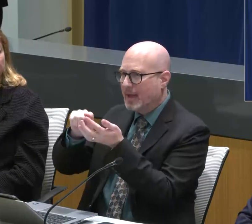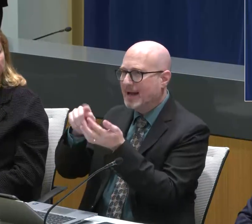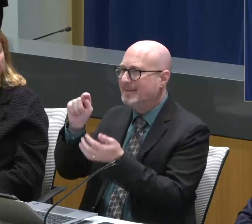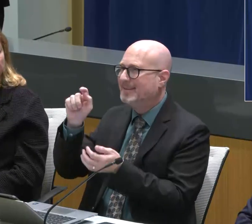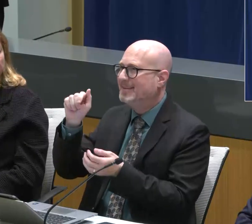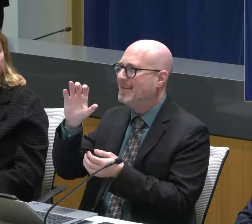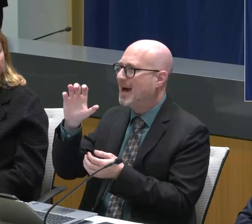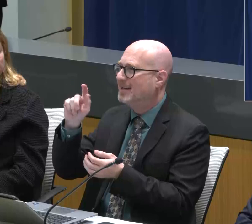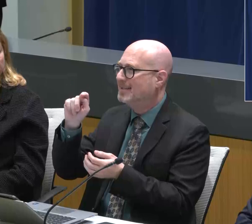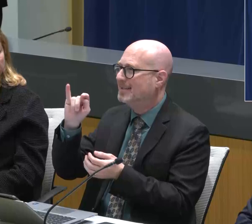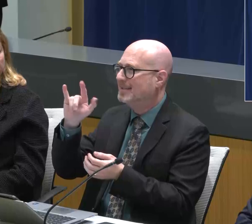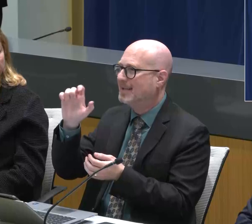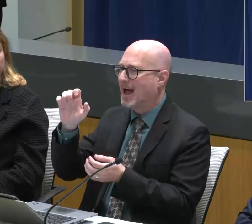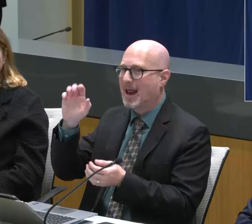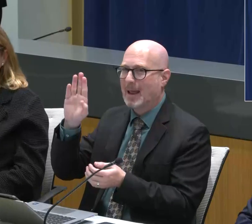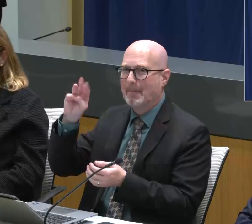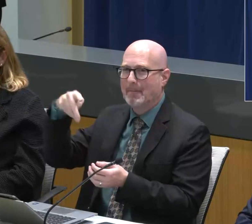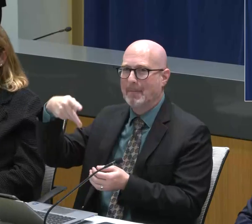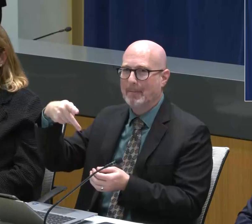the right